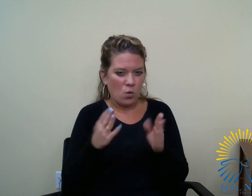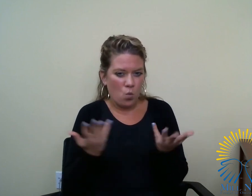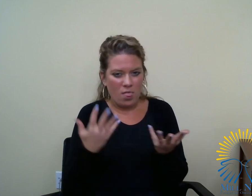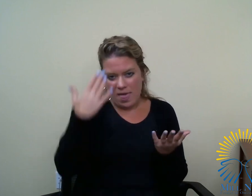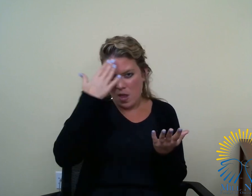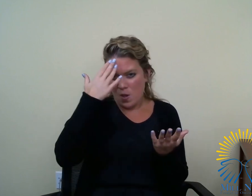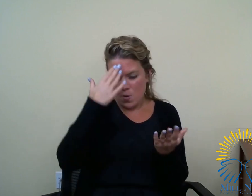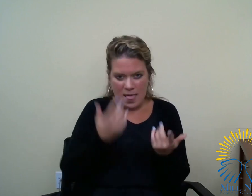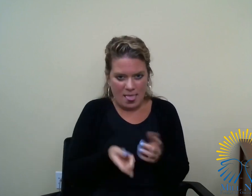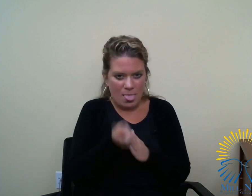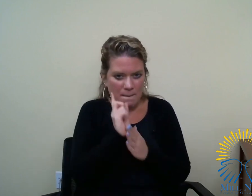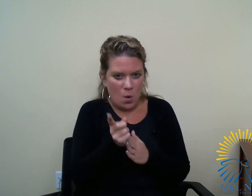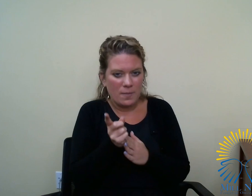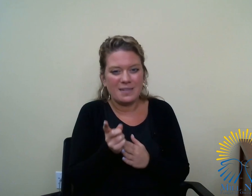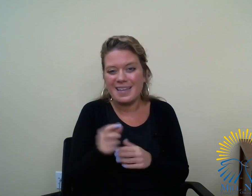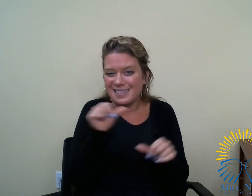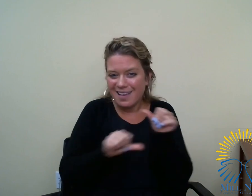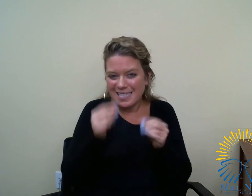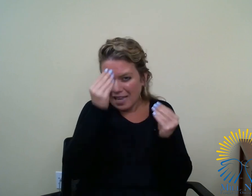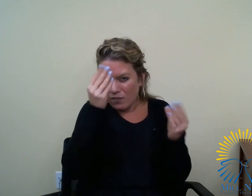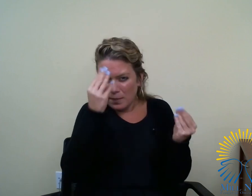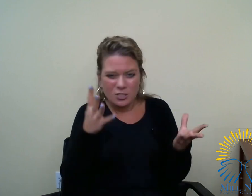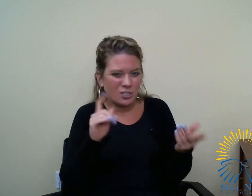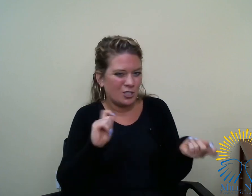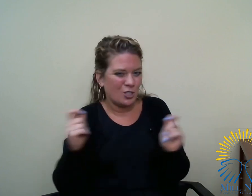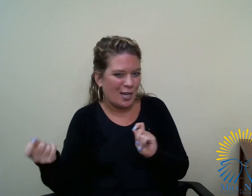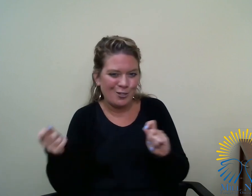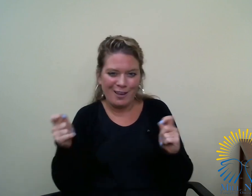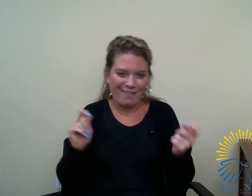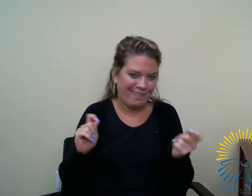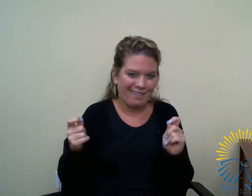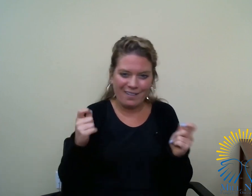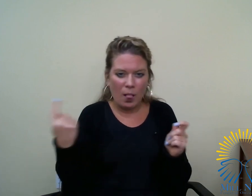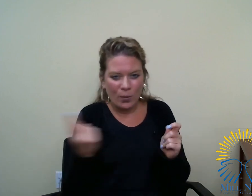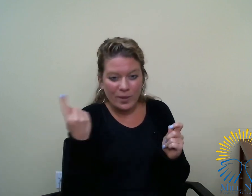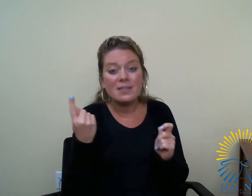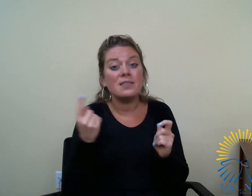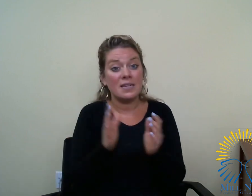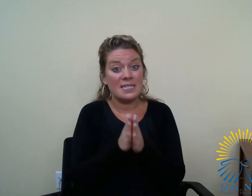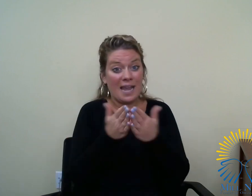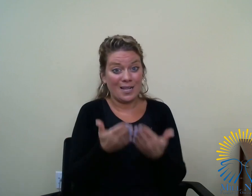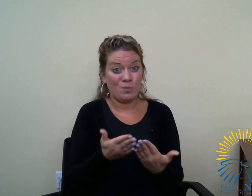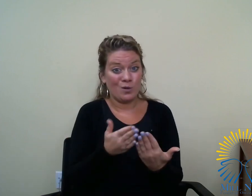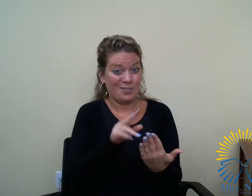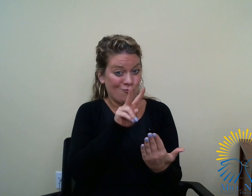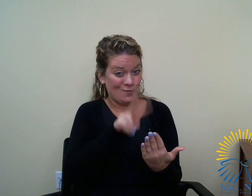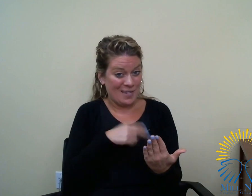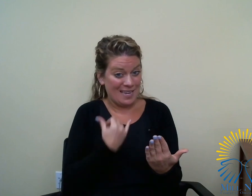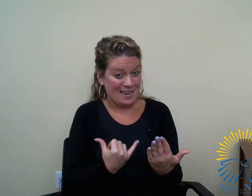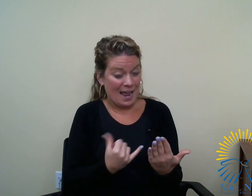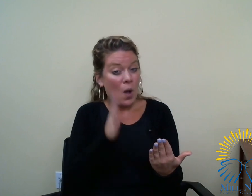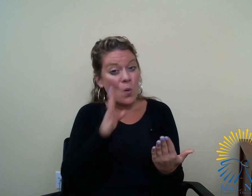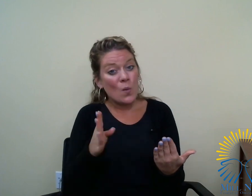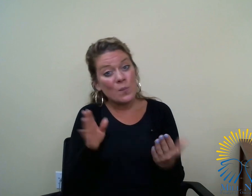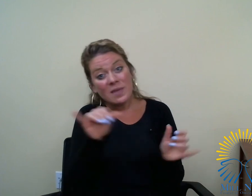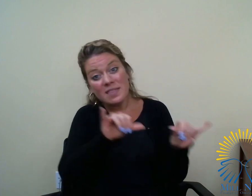and scientific information is always changing. Like the stuff that you learn in your textbooks now is not necessarily going to be what